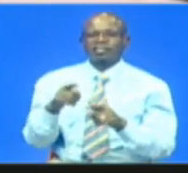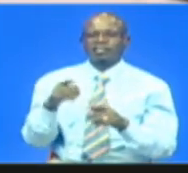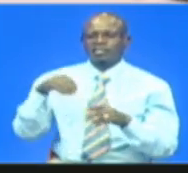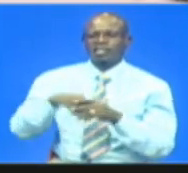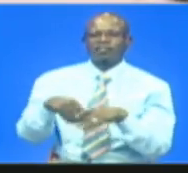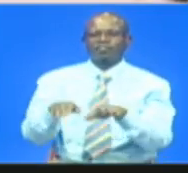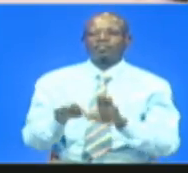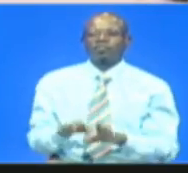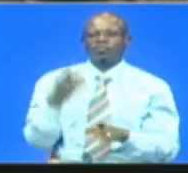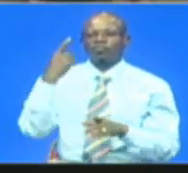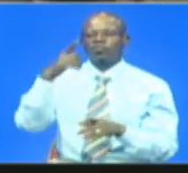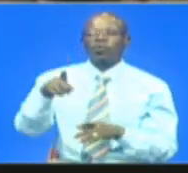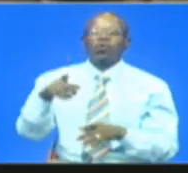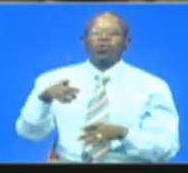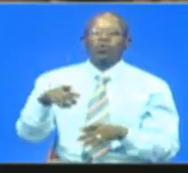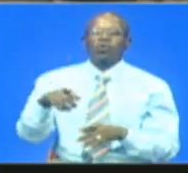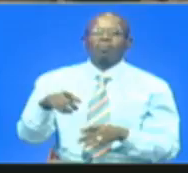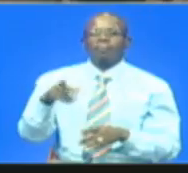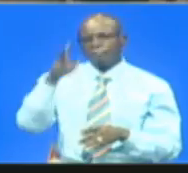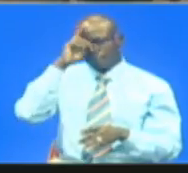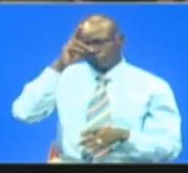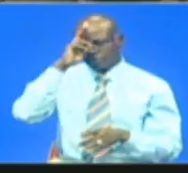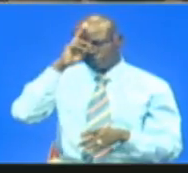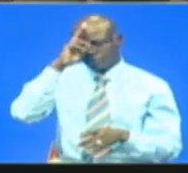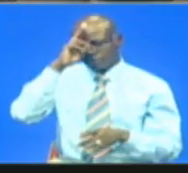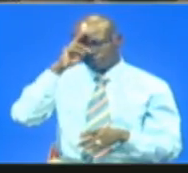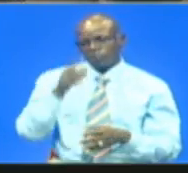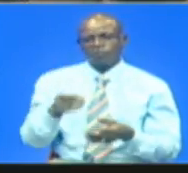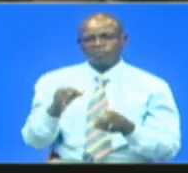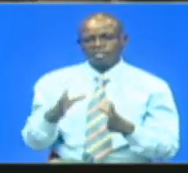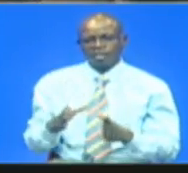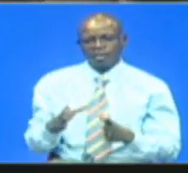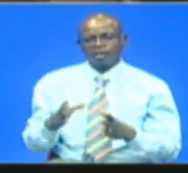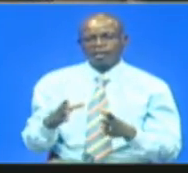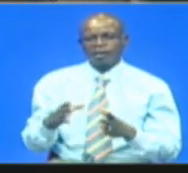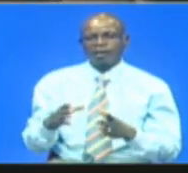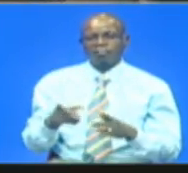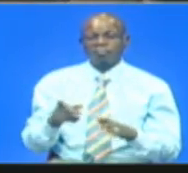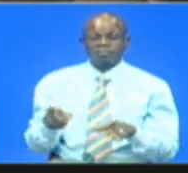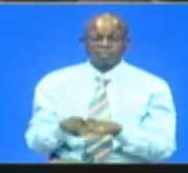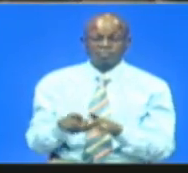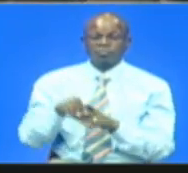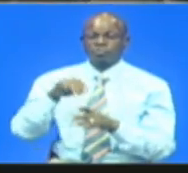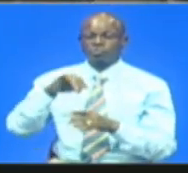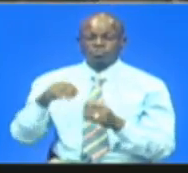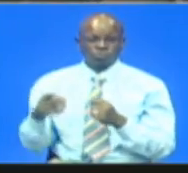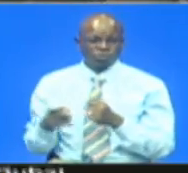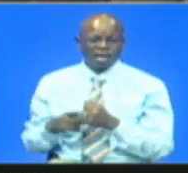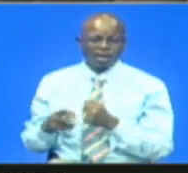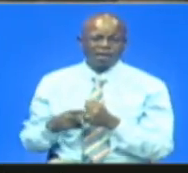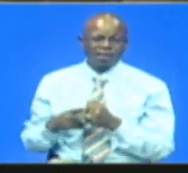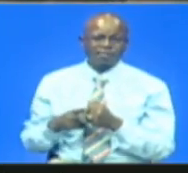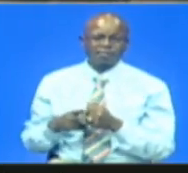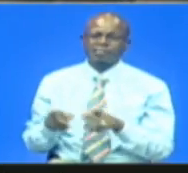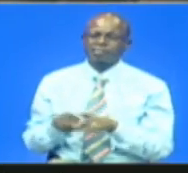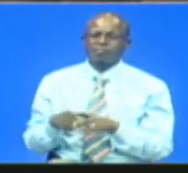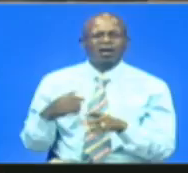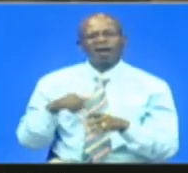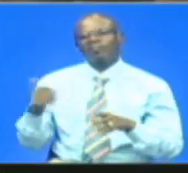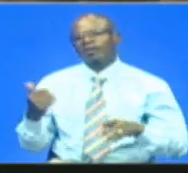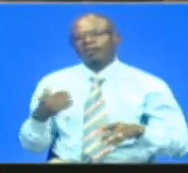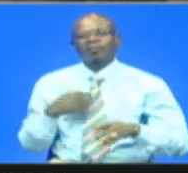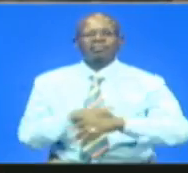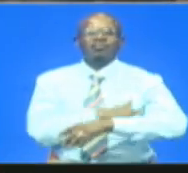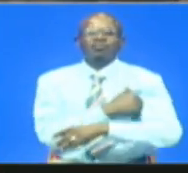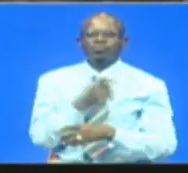reservist in Geresa Marsabit County. In July, Chief Peter Kimiti of Kamakwa location was shot dead by